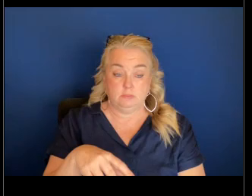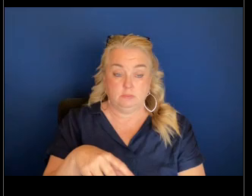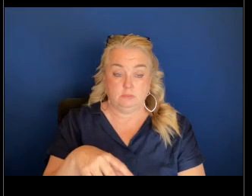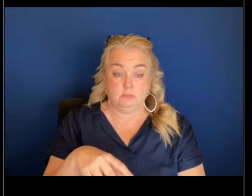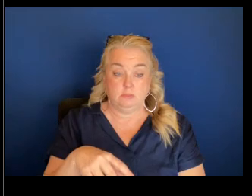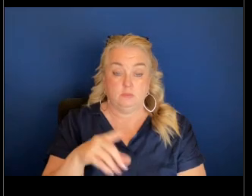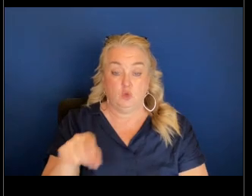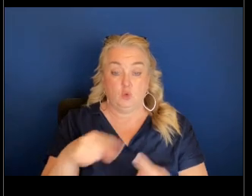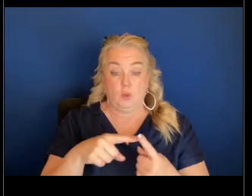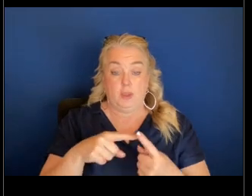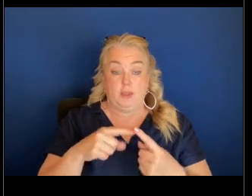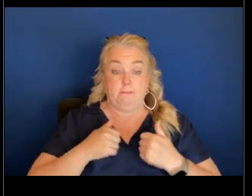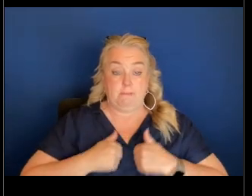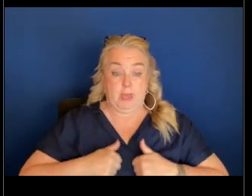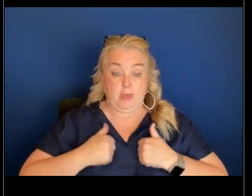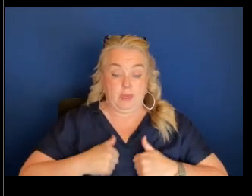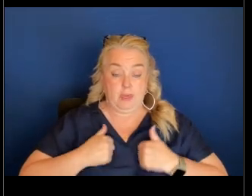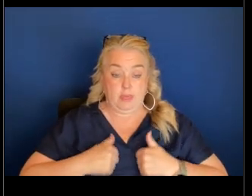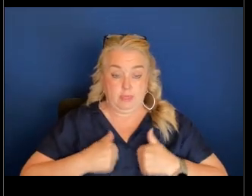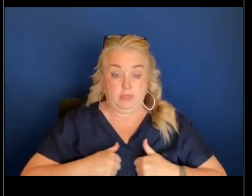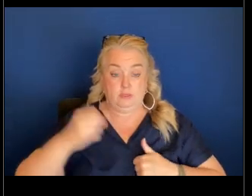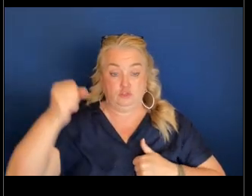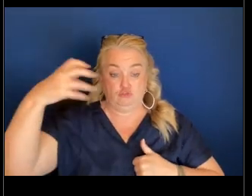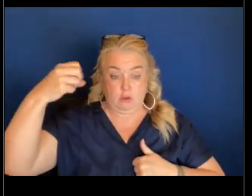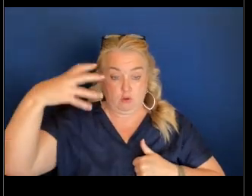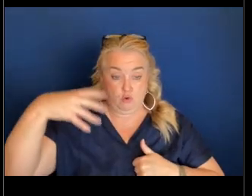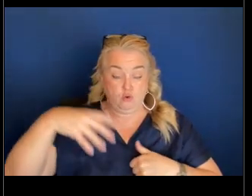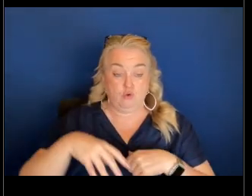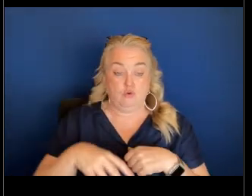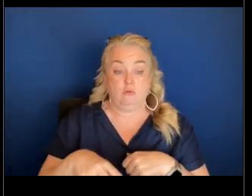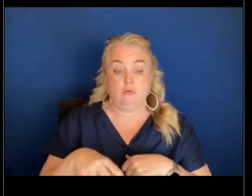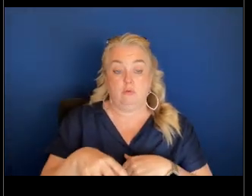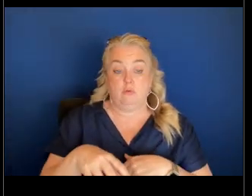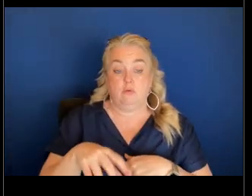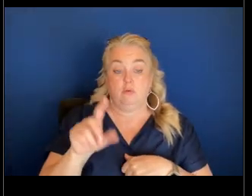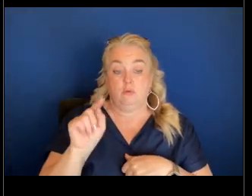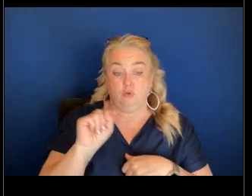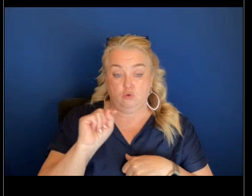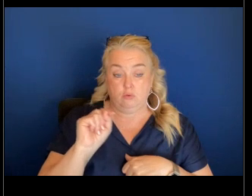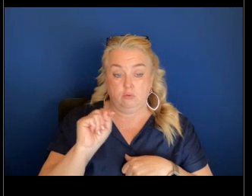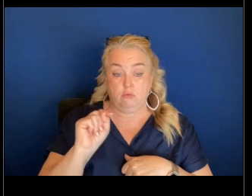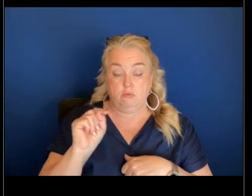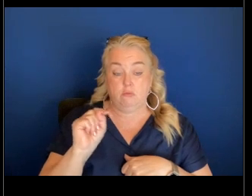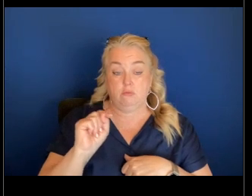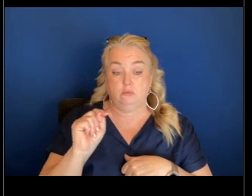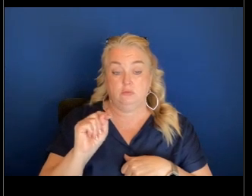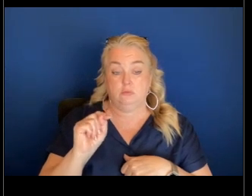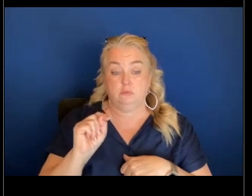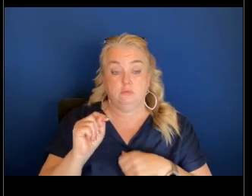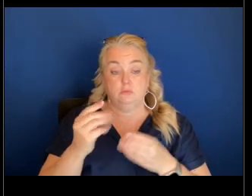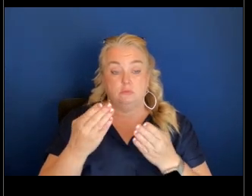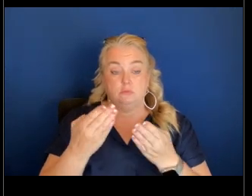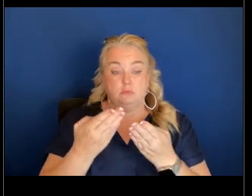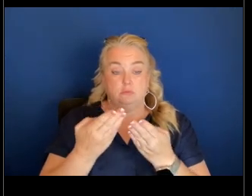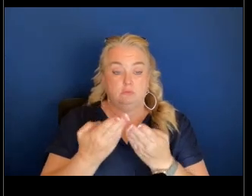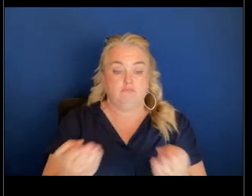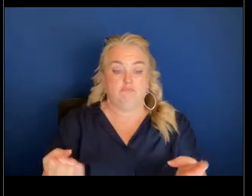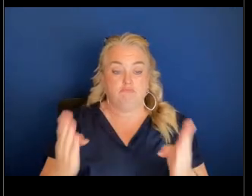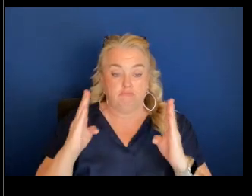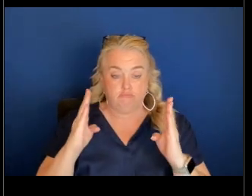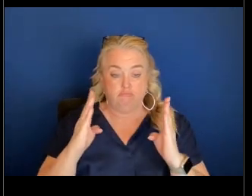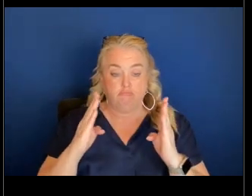When bathing facilities, shower rooms, urinals, stalls, and